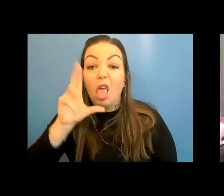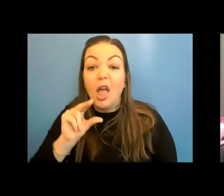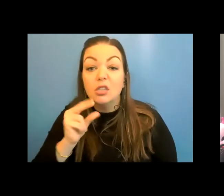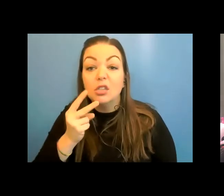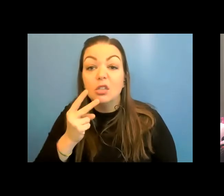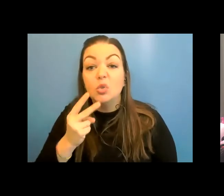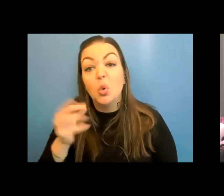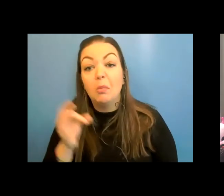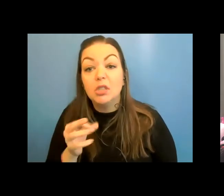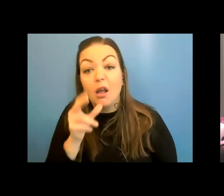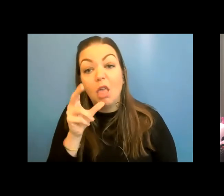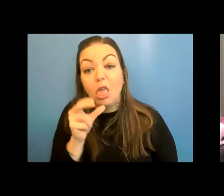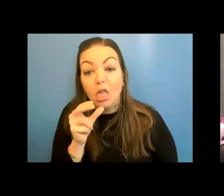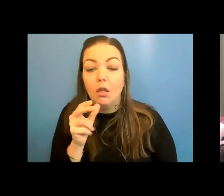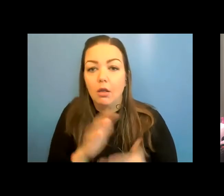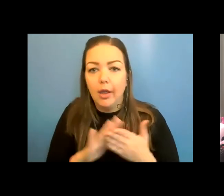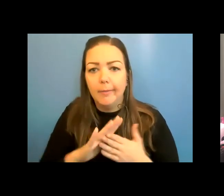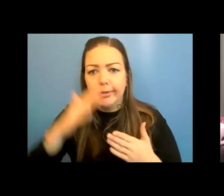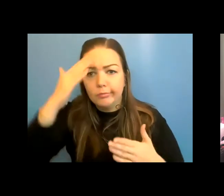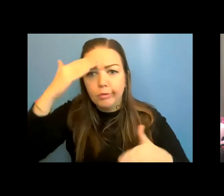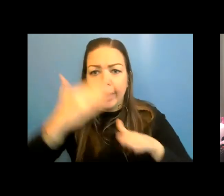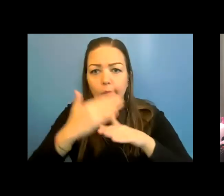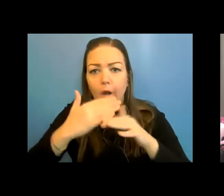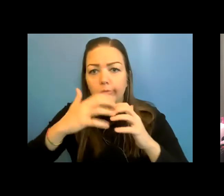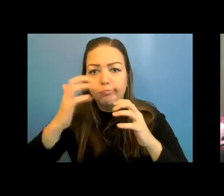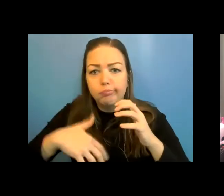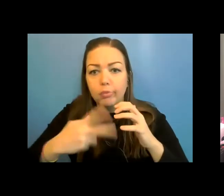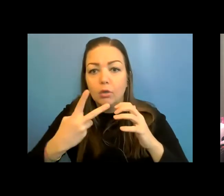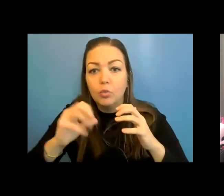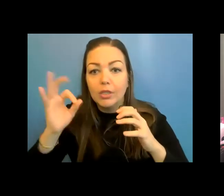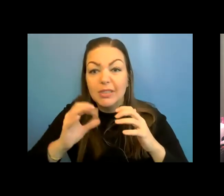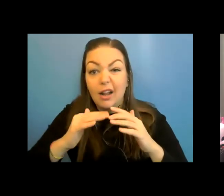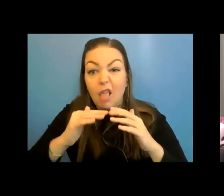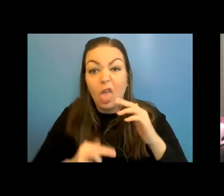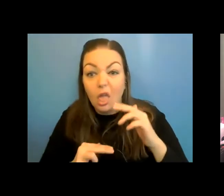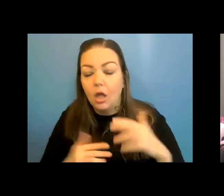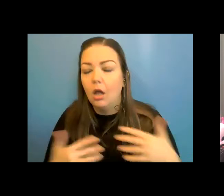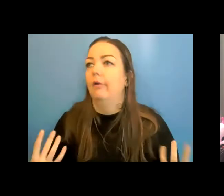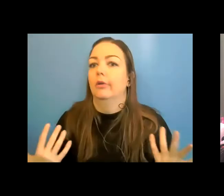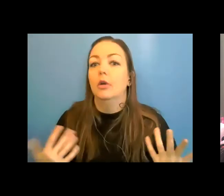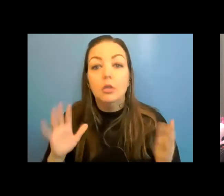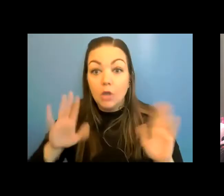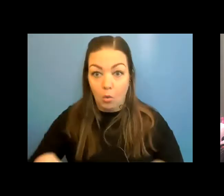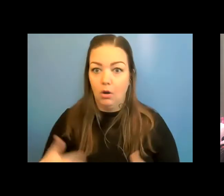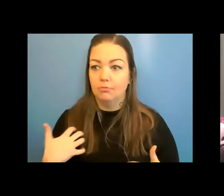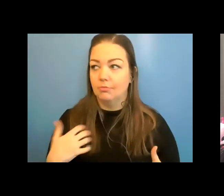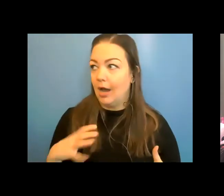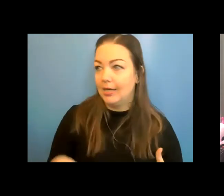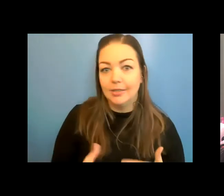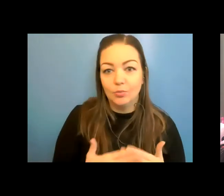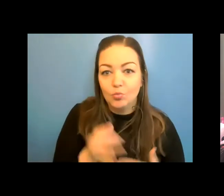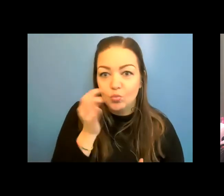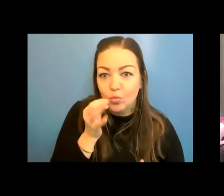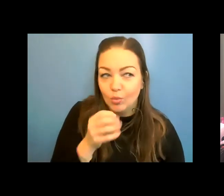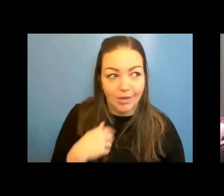by 2%, it decreases your functionality by 12%. So I'm going to go and have a glass of water and see